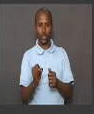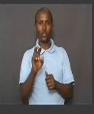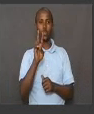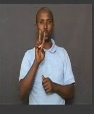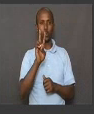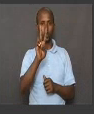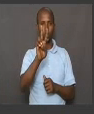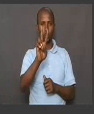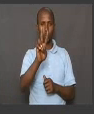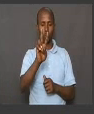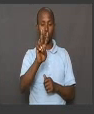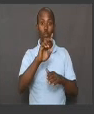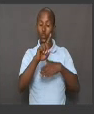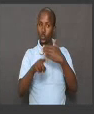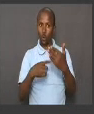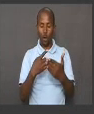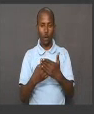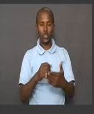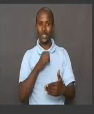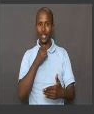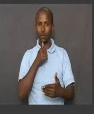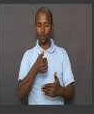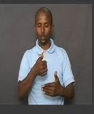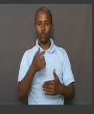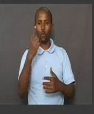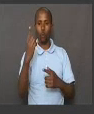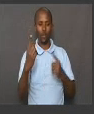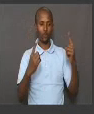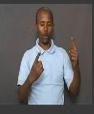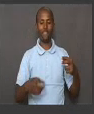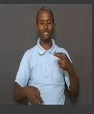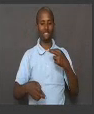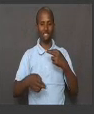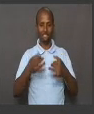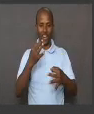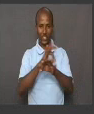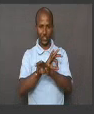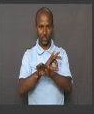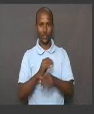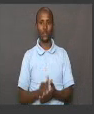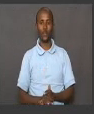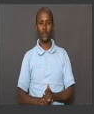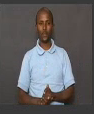2. So it is not a one-to-one function.